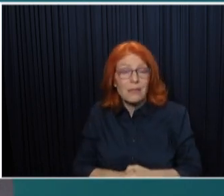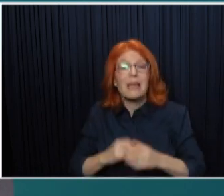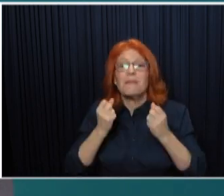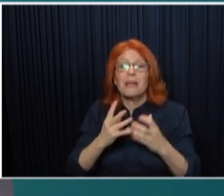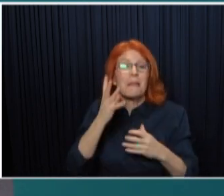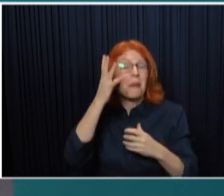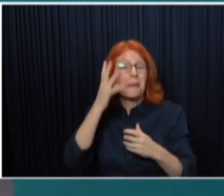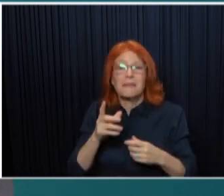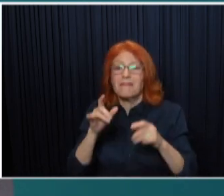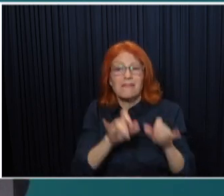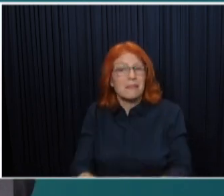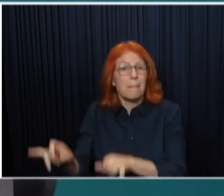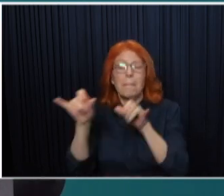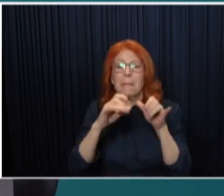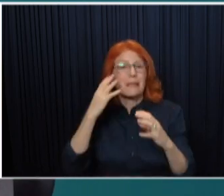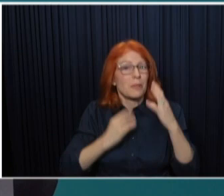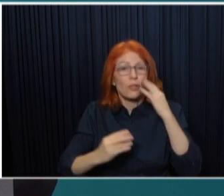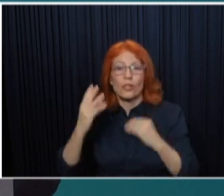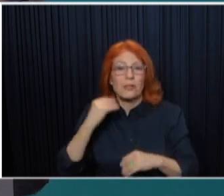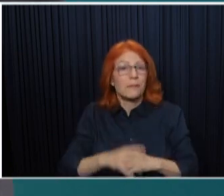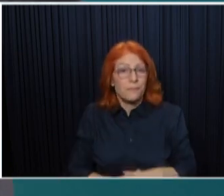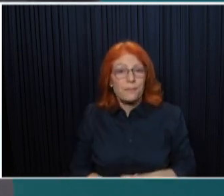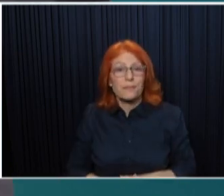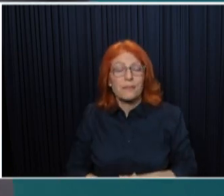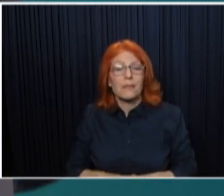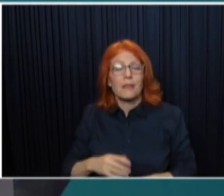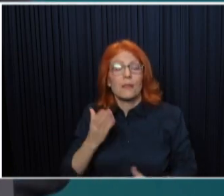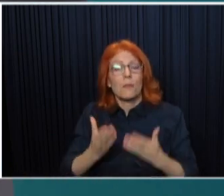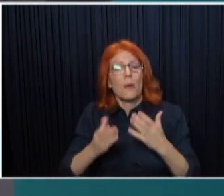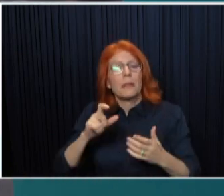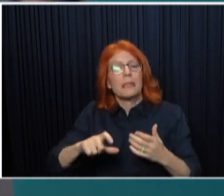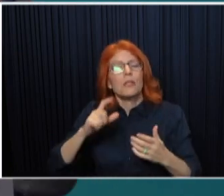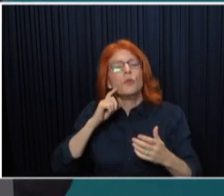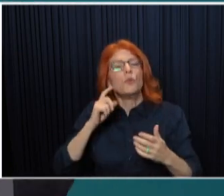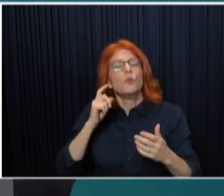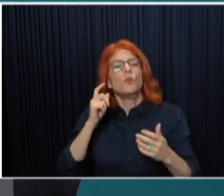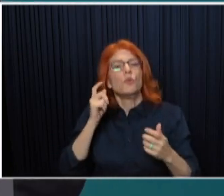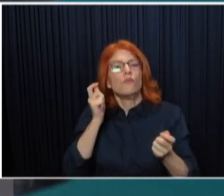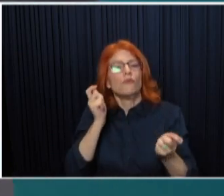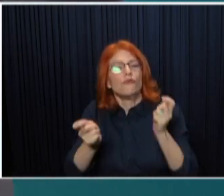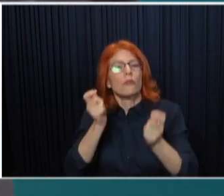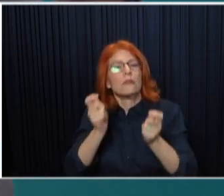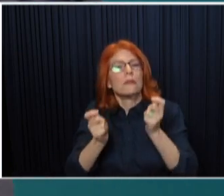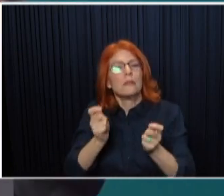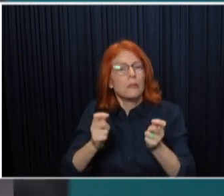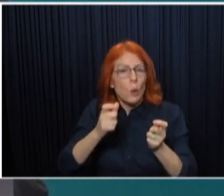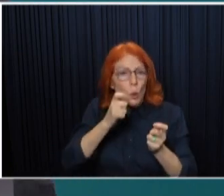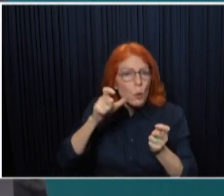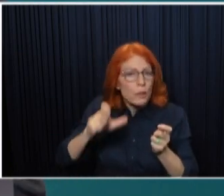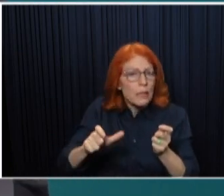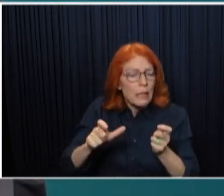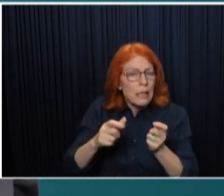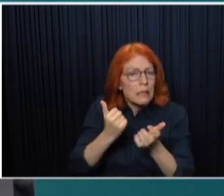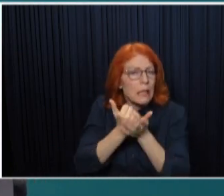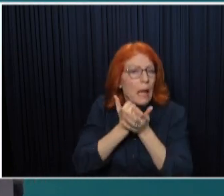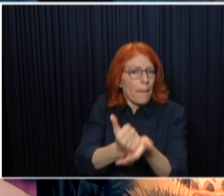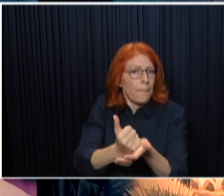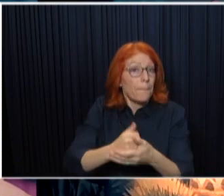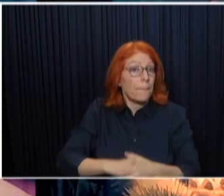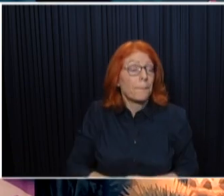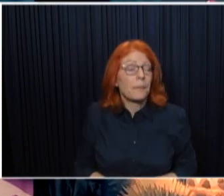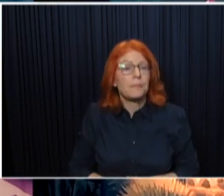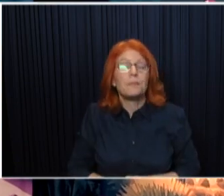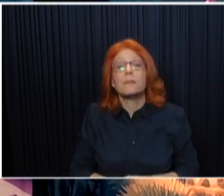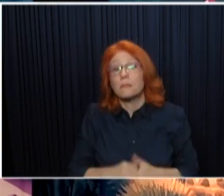parents are in the same boat. So we probably need to adjust that of who needs the assistance as well. And